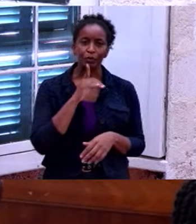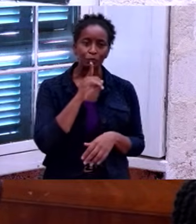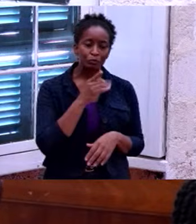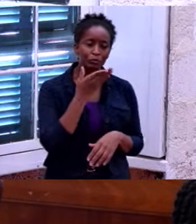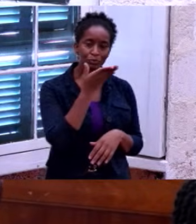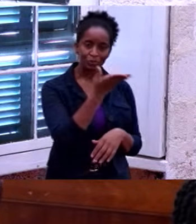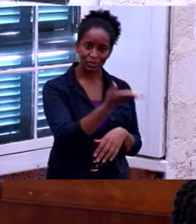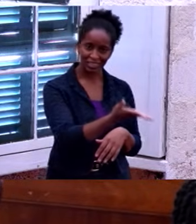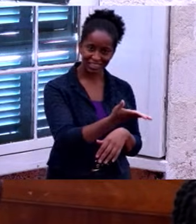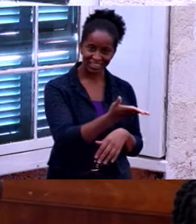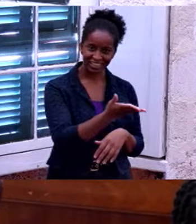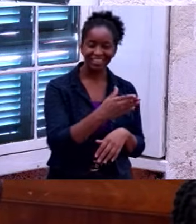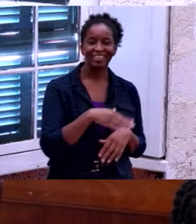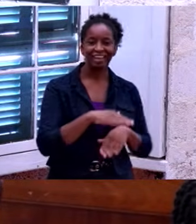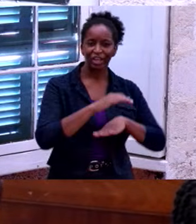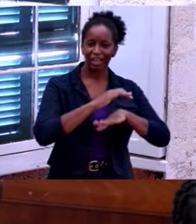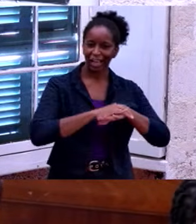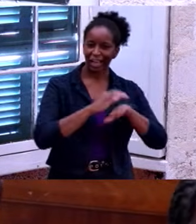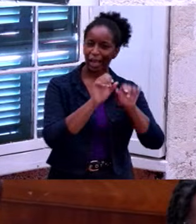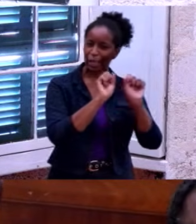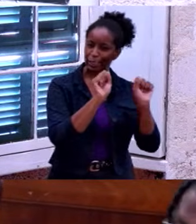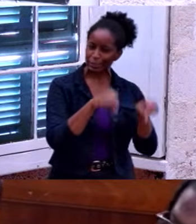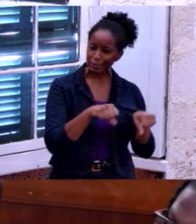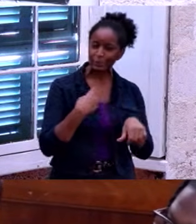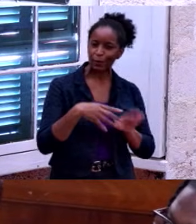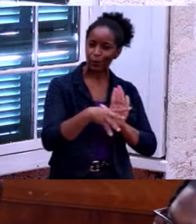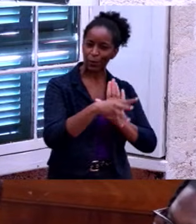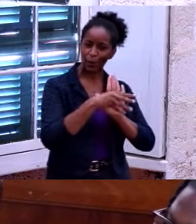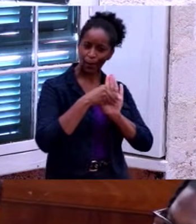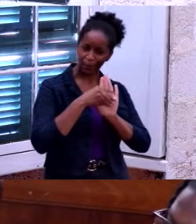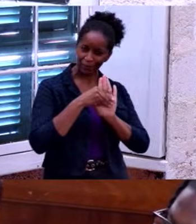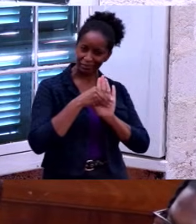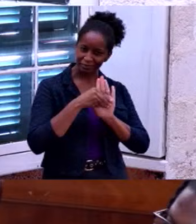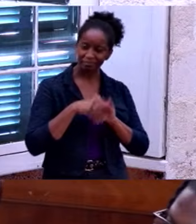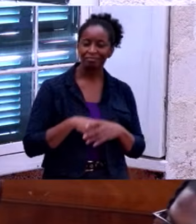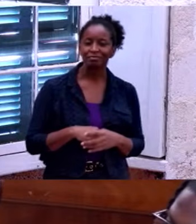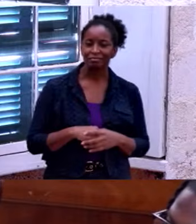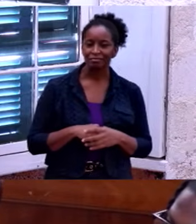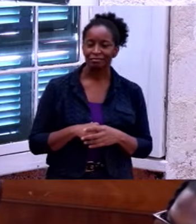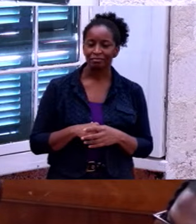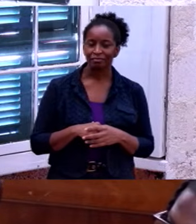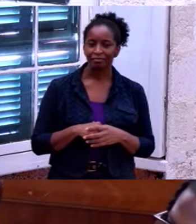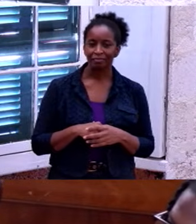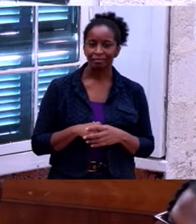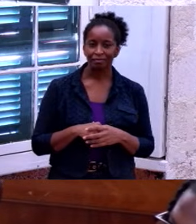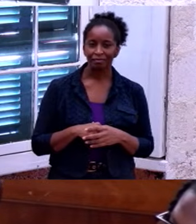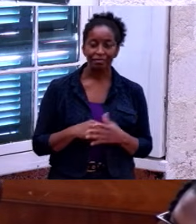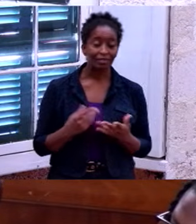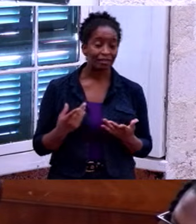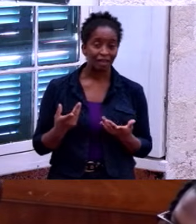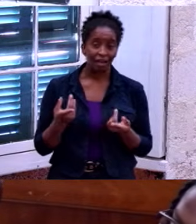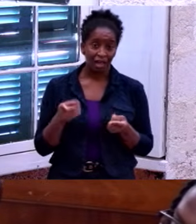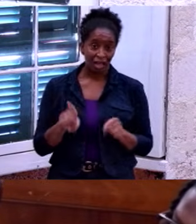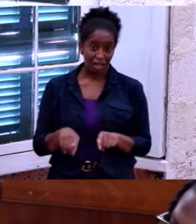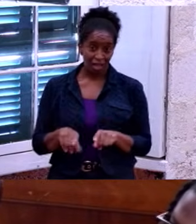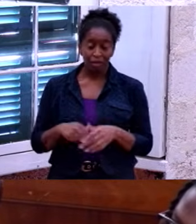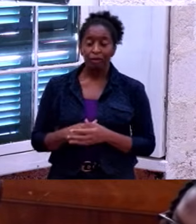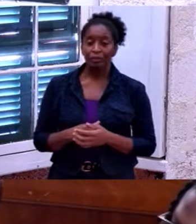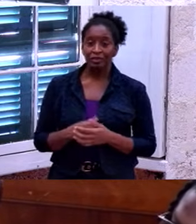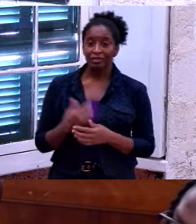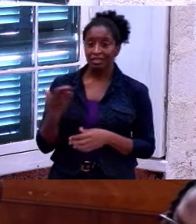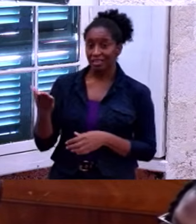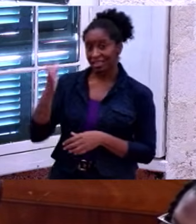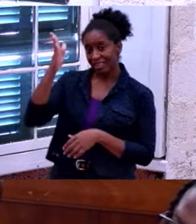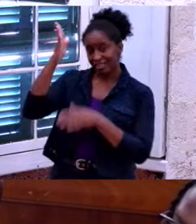speaker. The two leaders of the political parties, Prime Minister and opposition, drive the speaker in